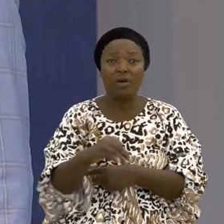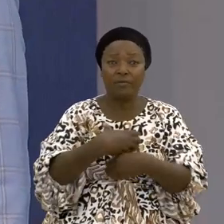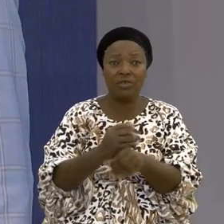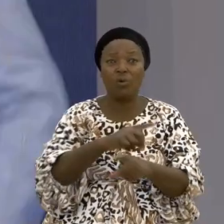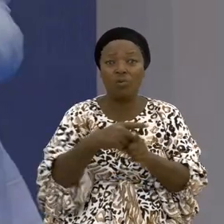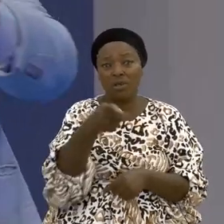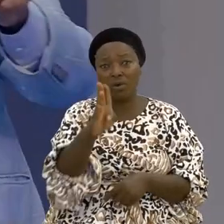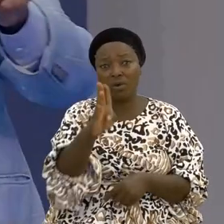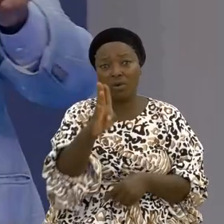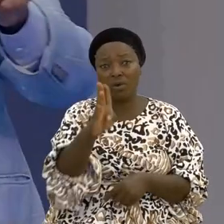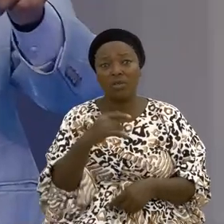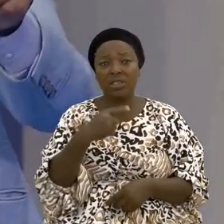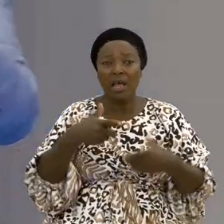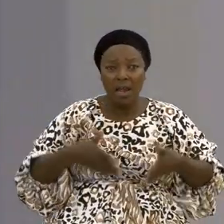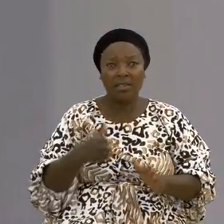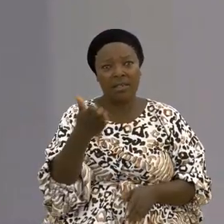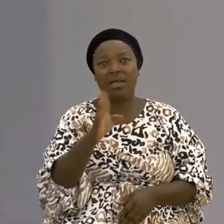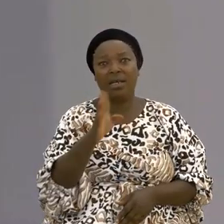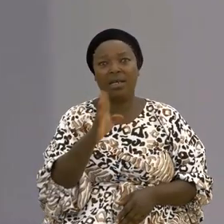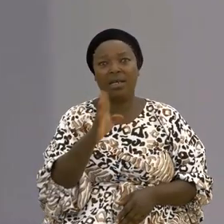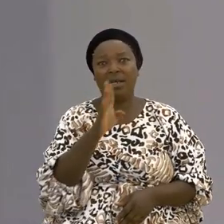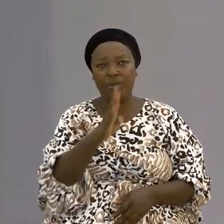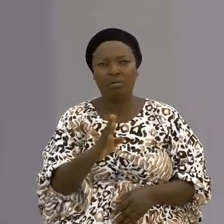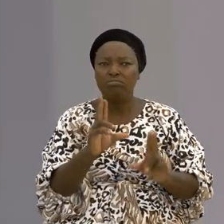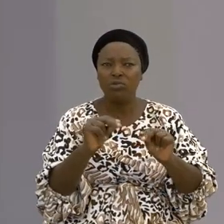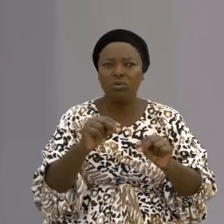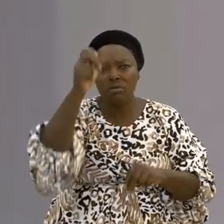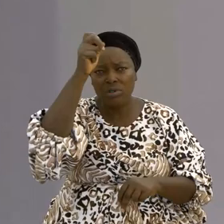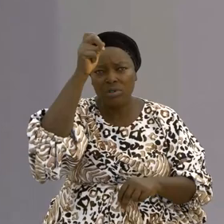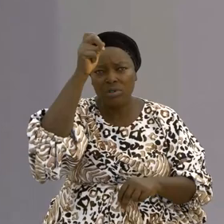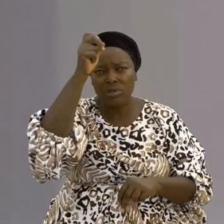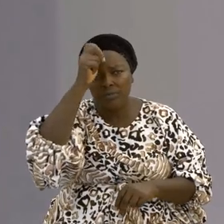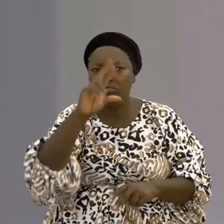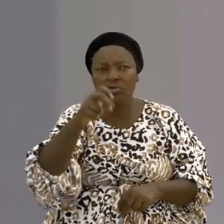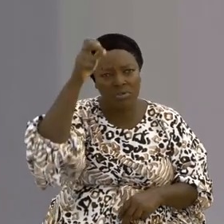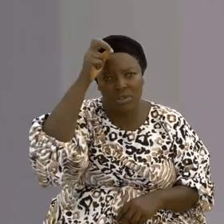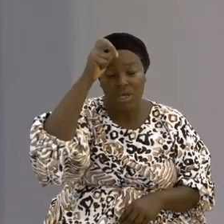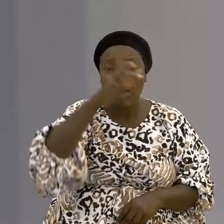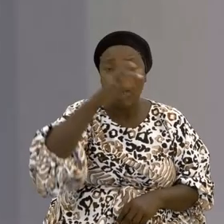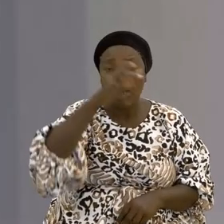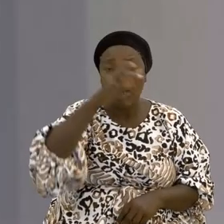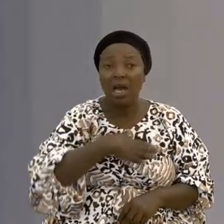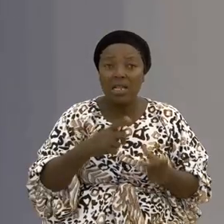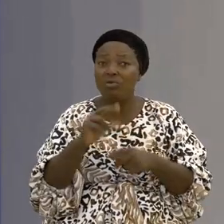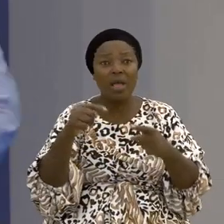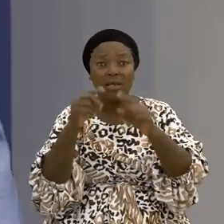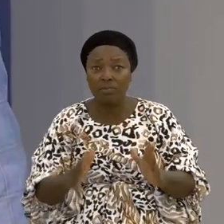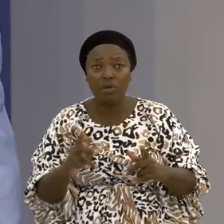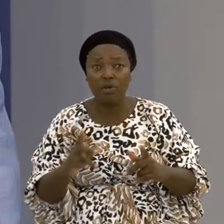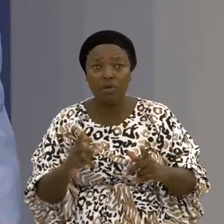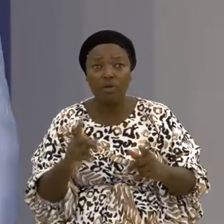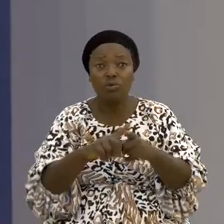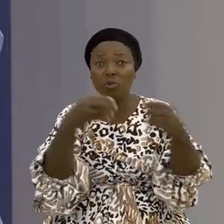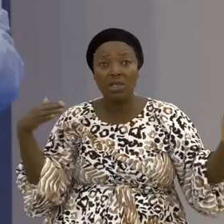there be, there is not a devil, and there is not a Satan, there is not an enemy to